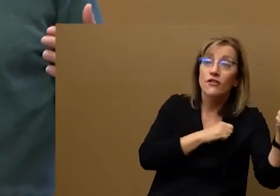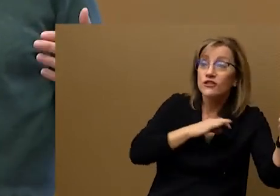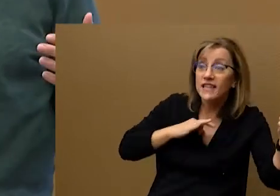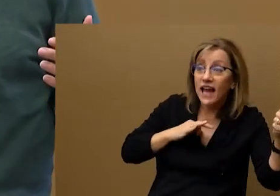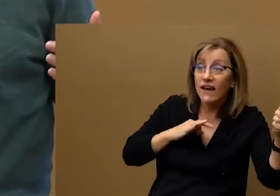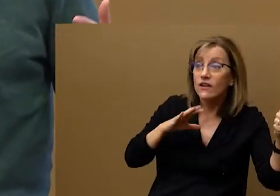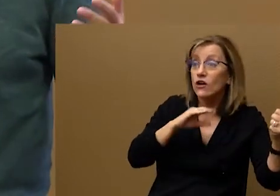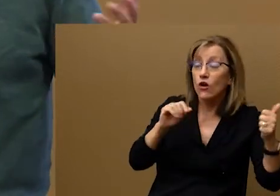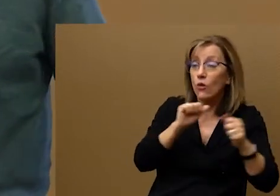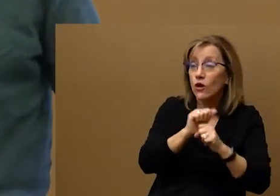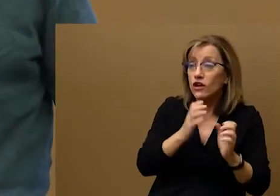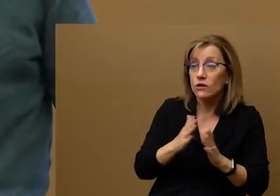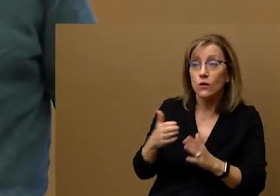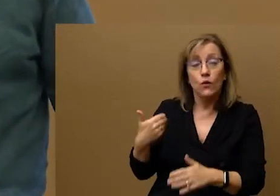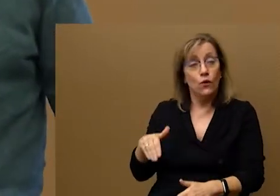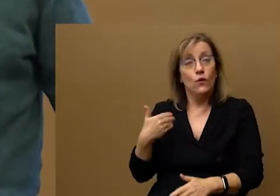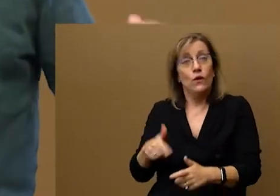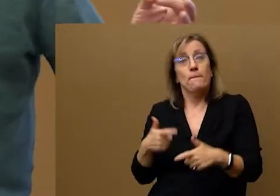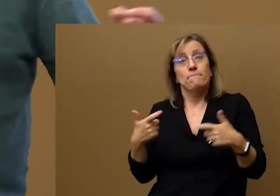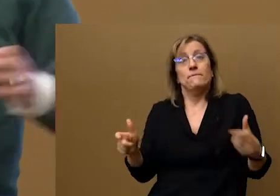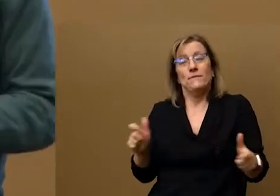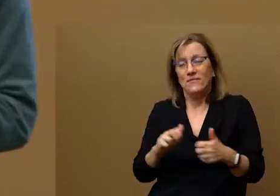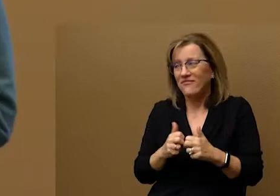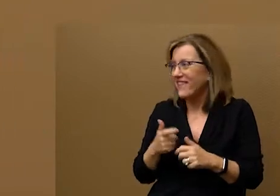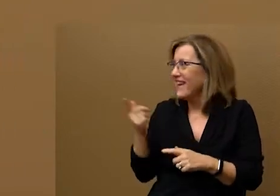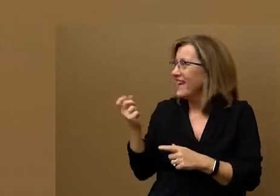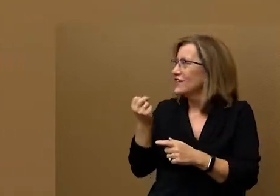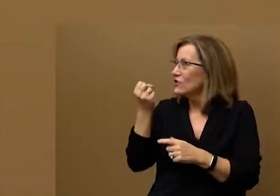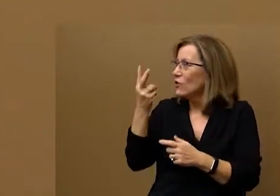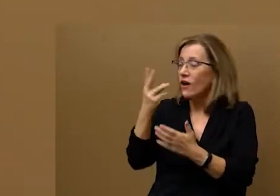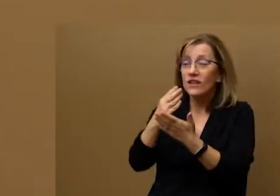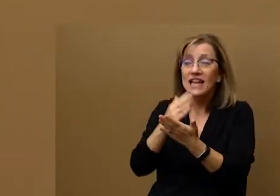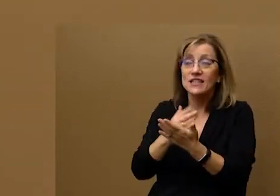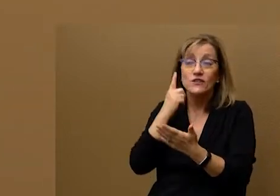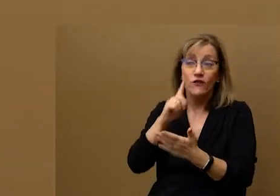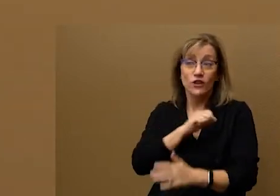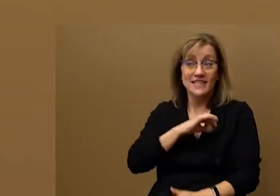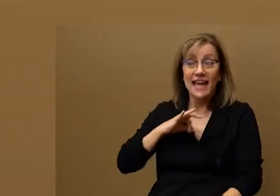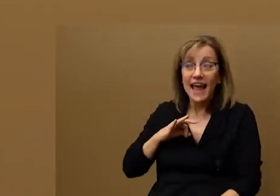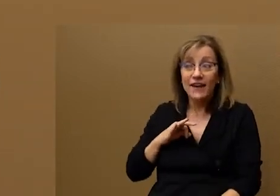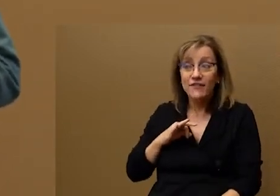or skill deficits in staff. Big issue. This is 12